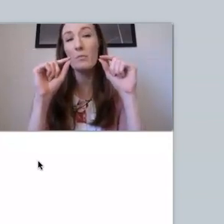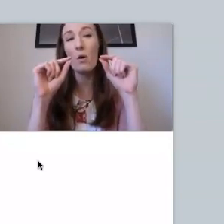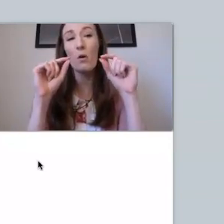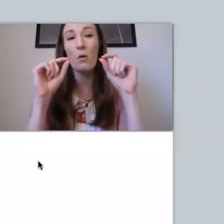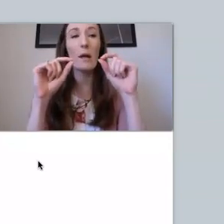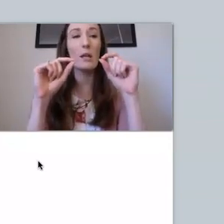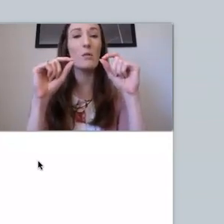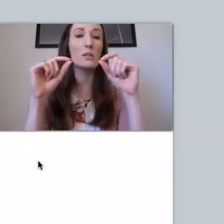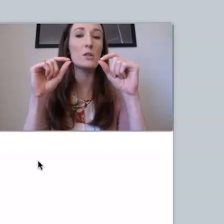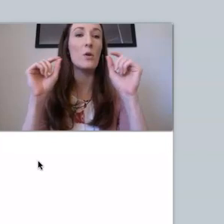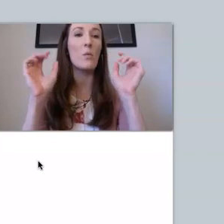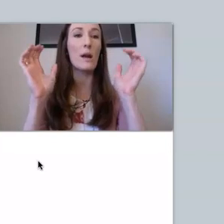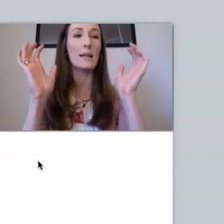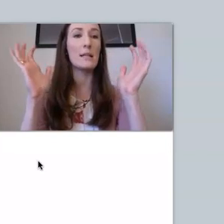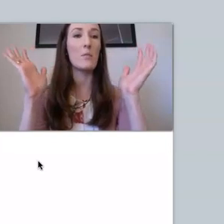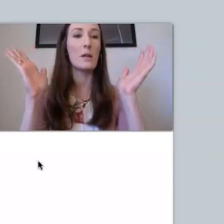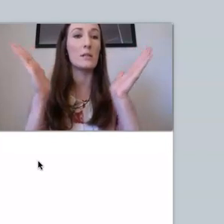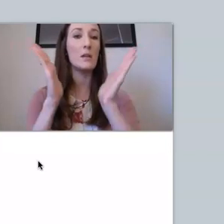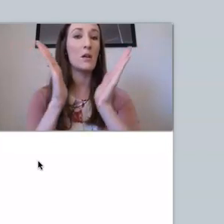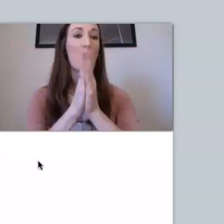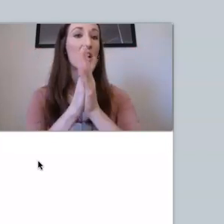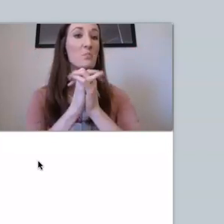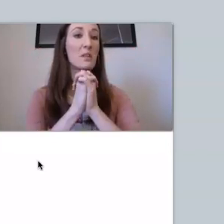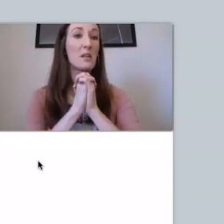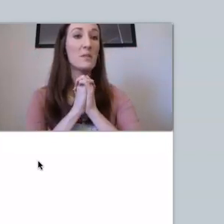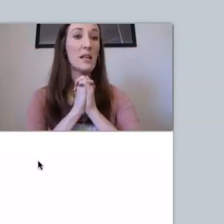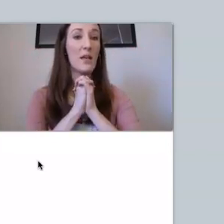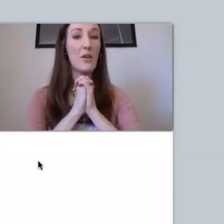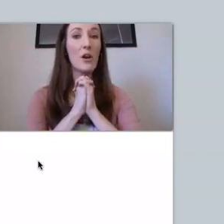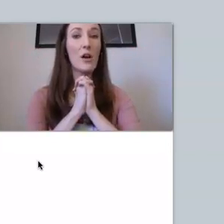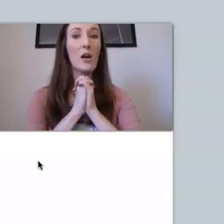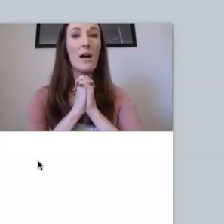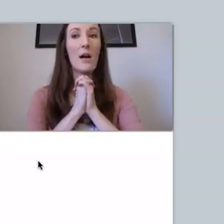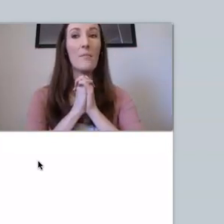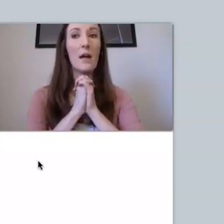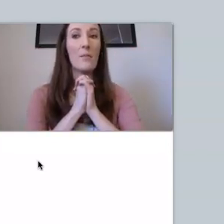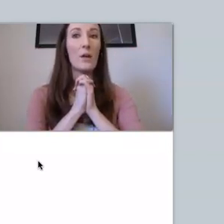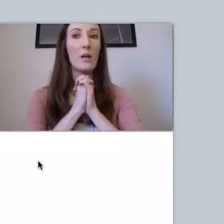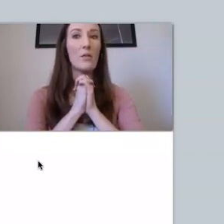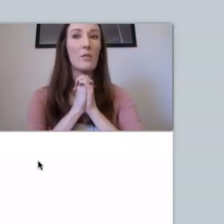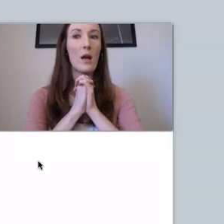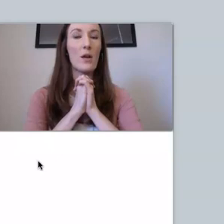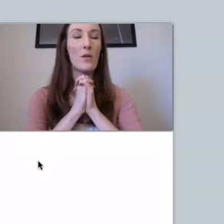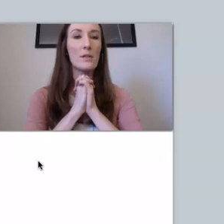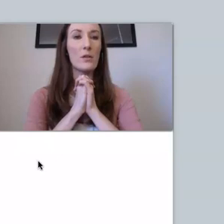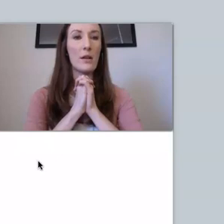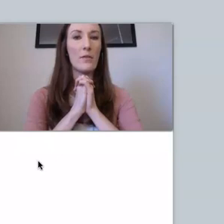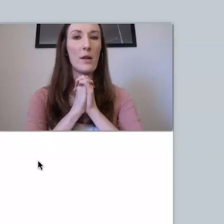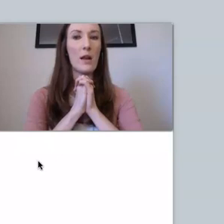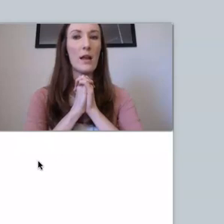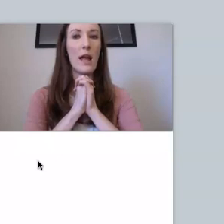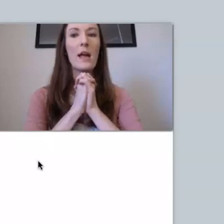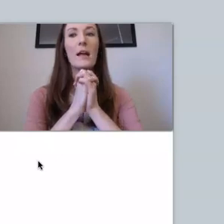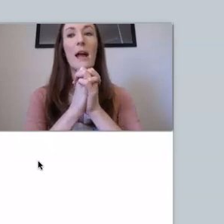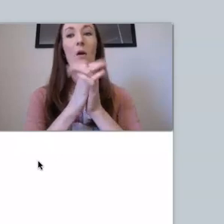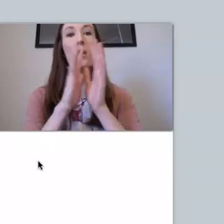very small, quick units. So what I did was I just put them together, and I call this our life